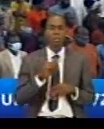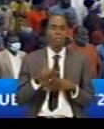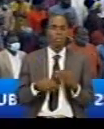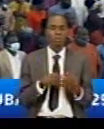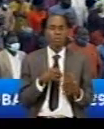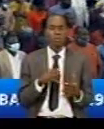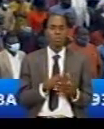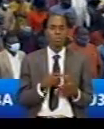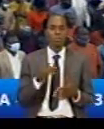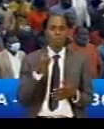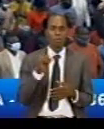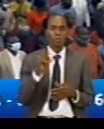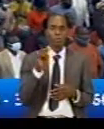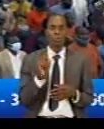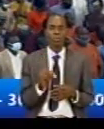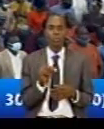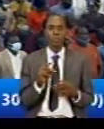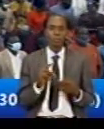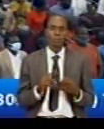You need